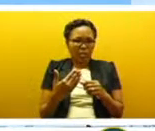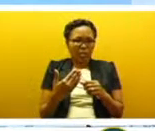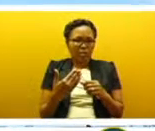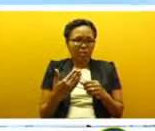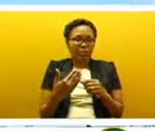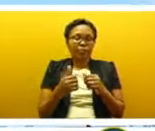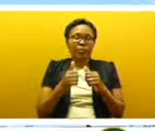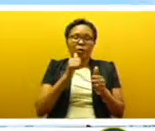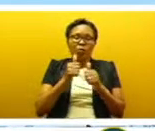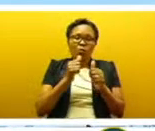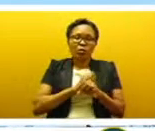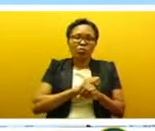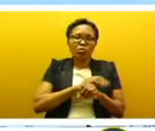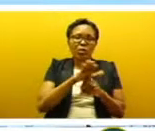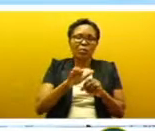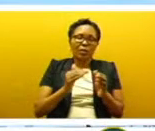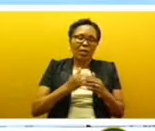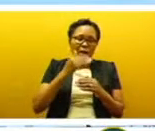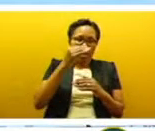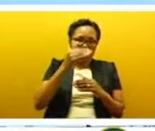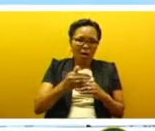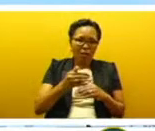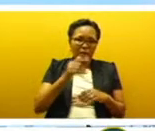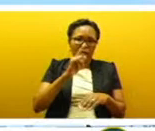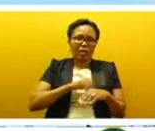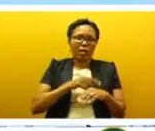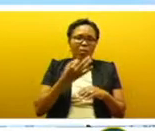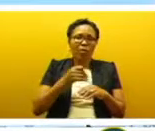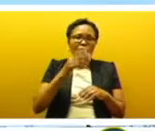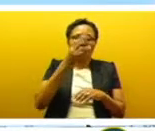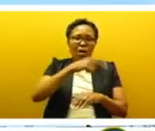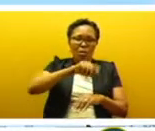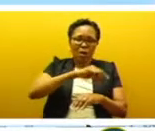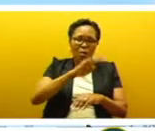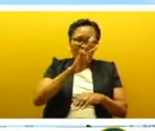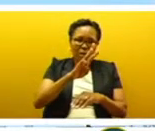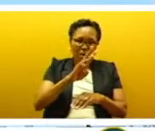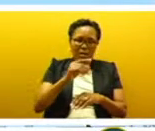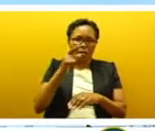which transmitted after a period of 3 hours and 45